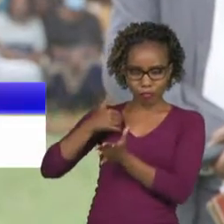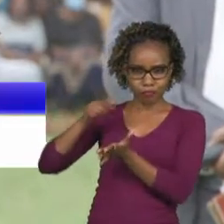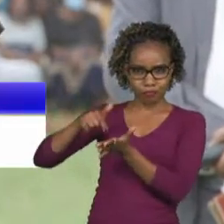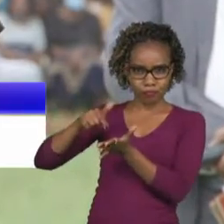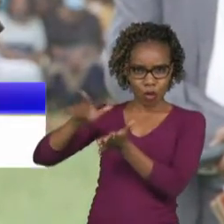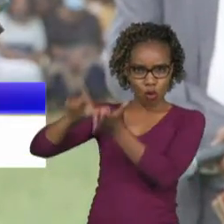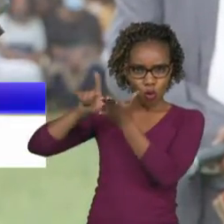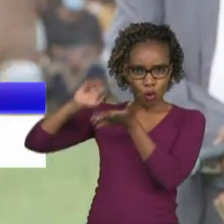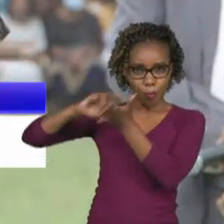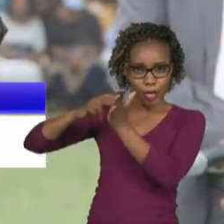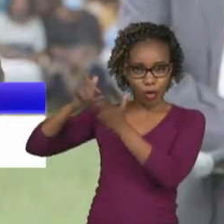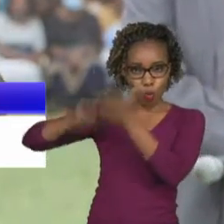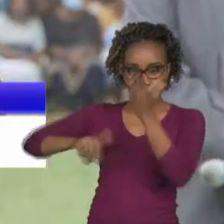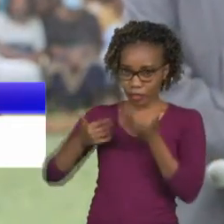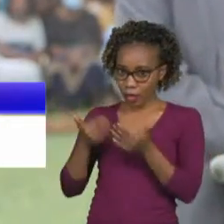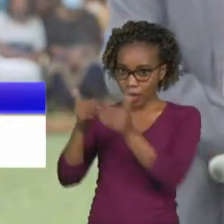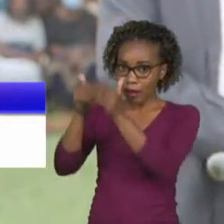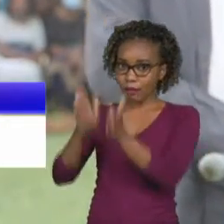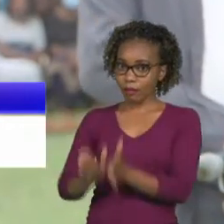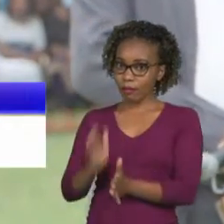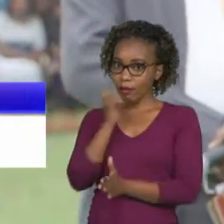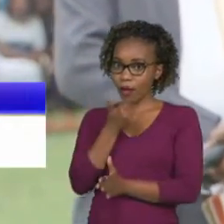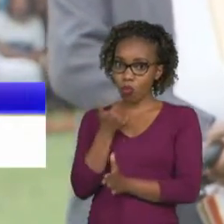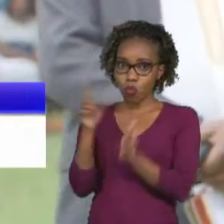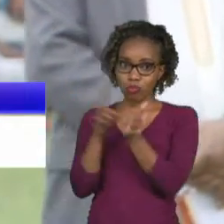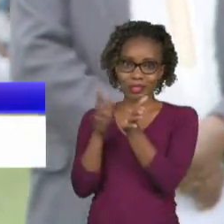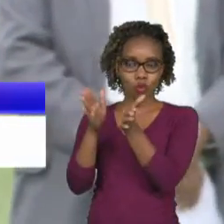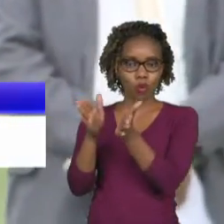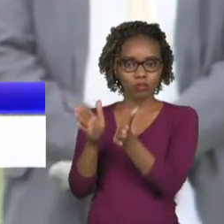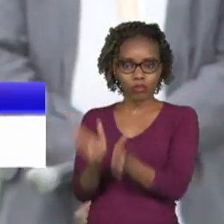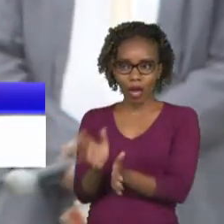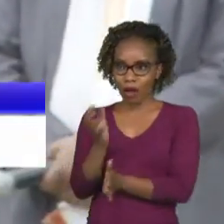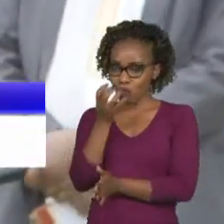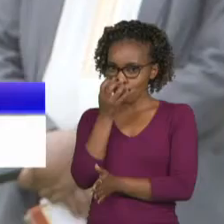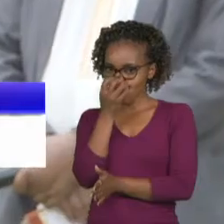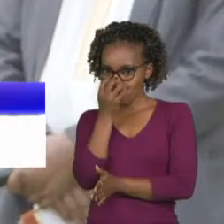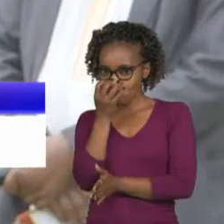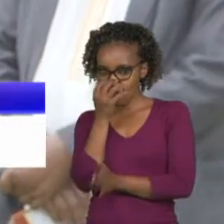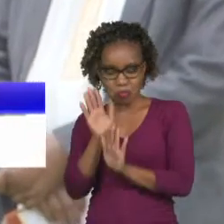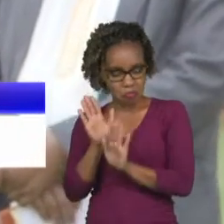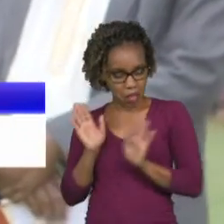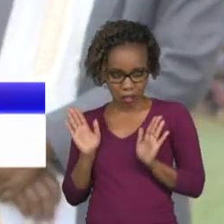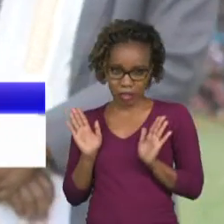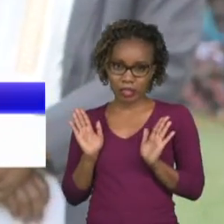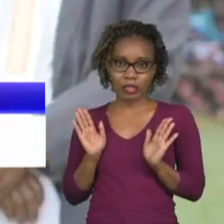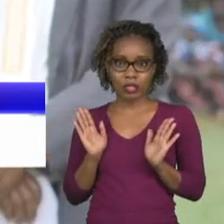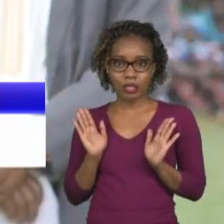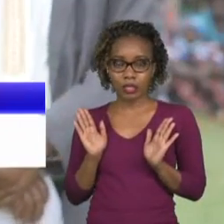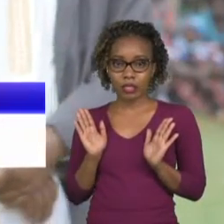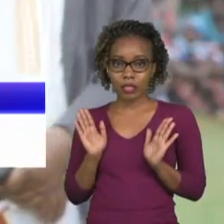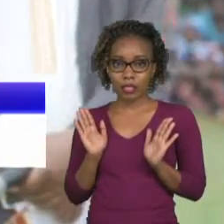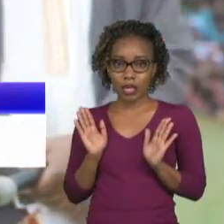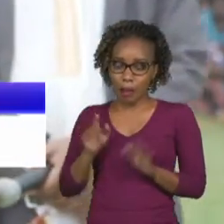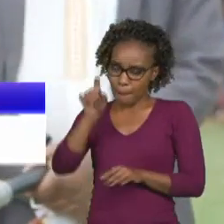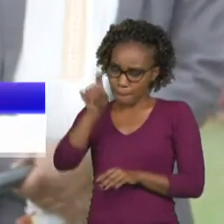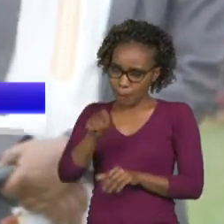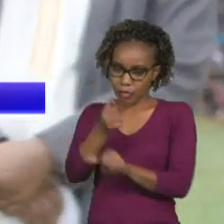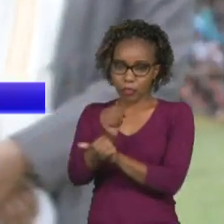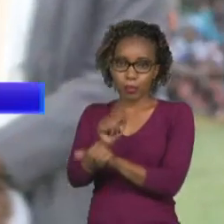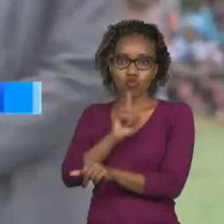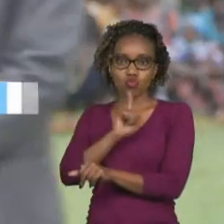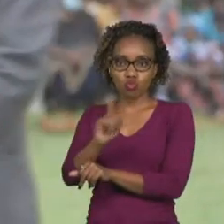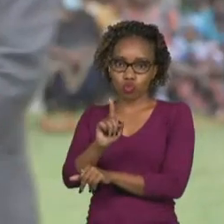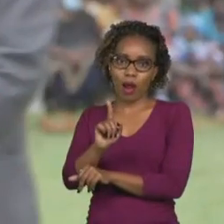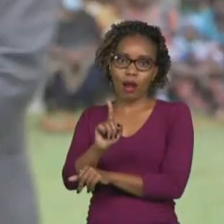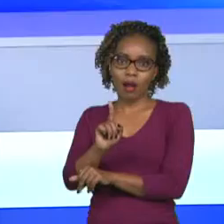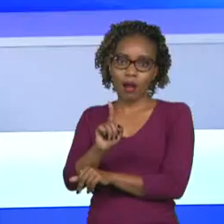Deni yetu ni kiongozi ambaye ni Daktari William Samoei Ruto. Na lazima tuhakikishe